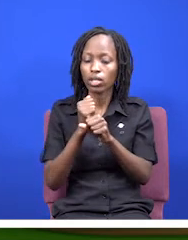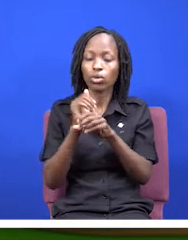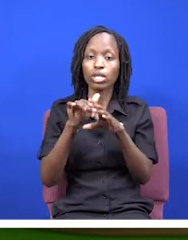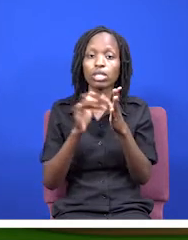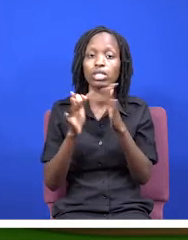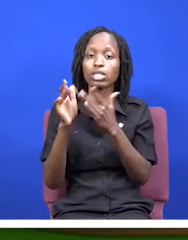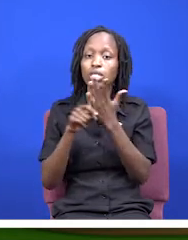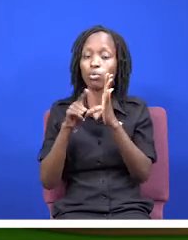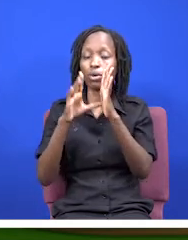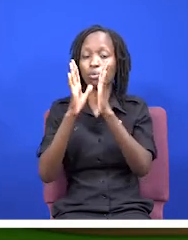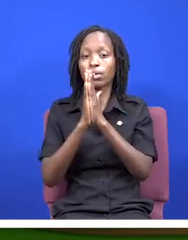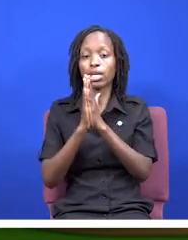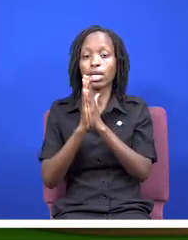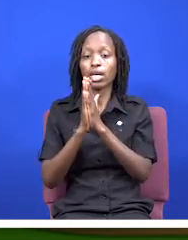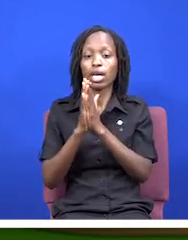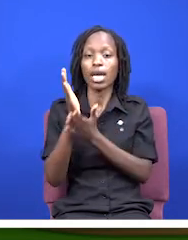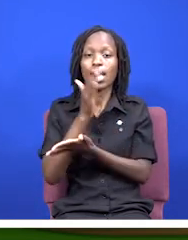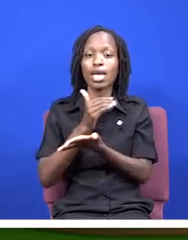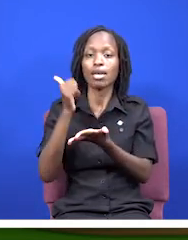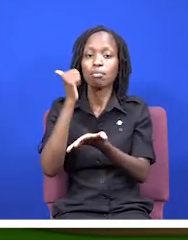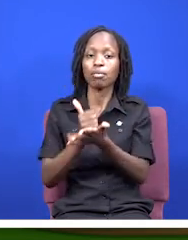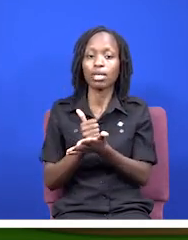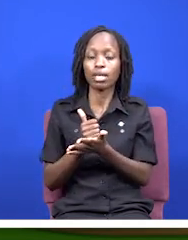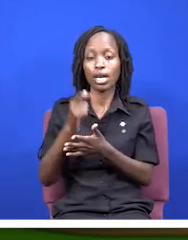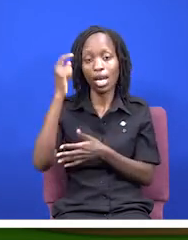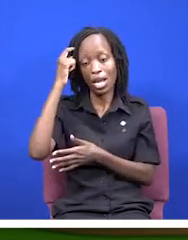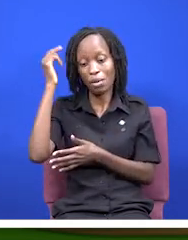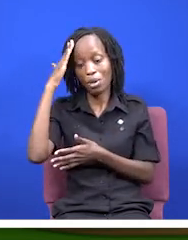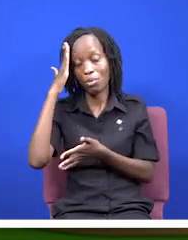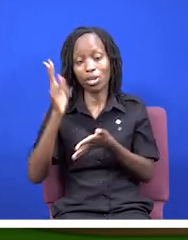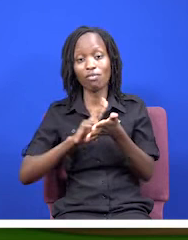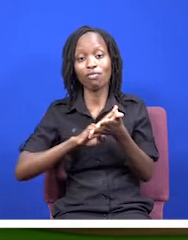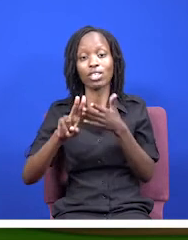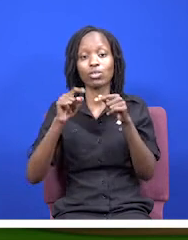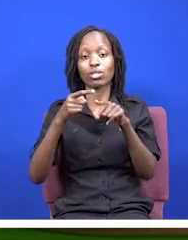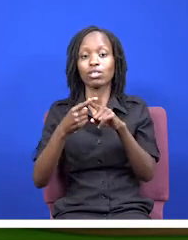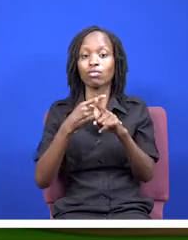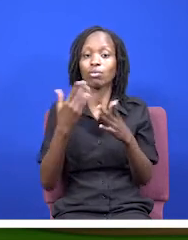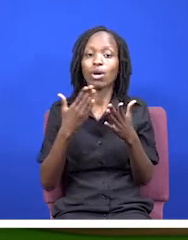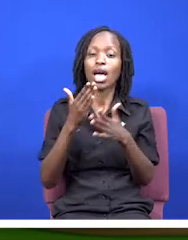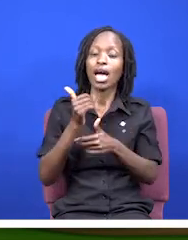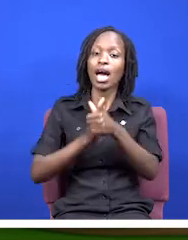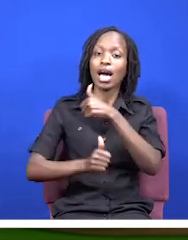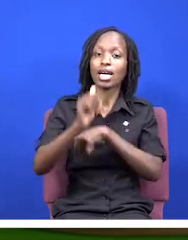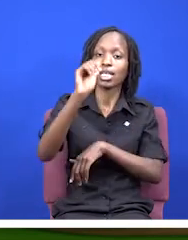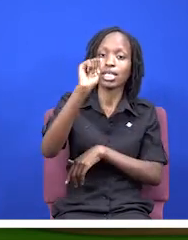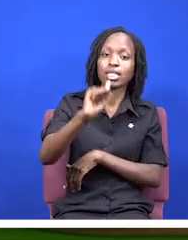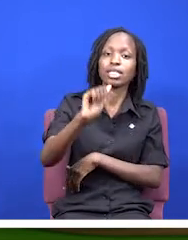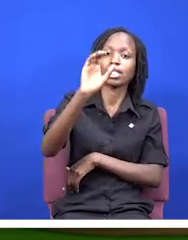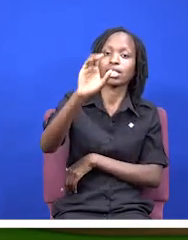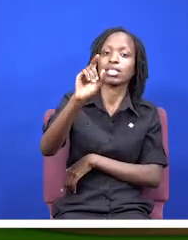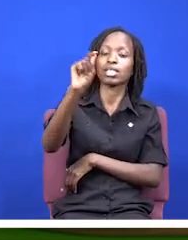that they do? In Jesus' name we pray. Amen. Our memory verse today comes from the book of